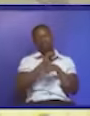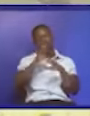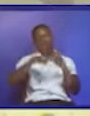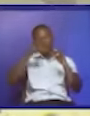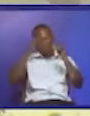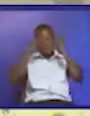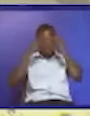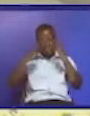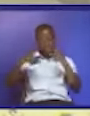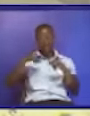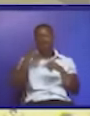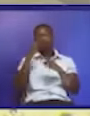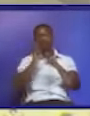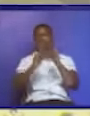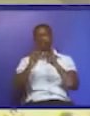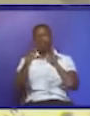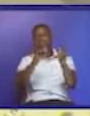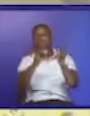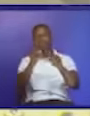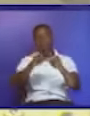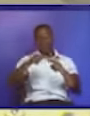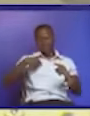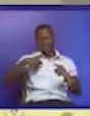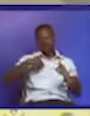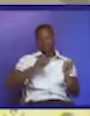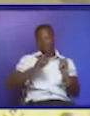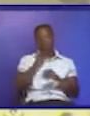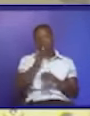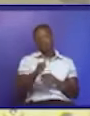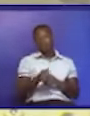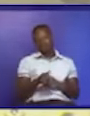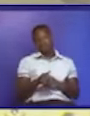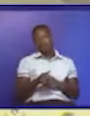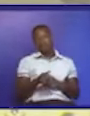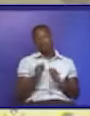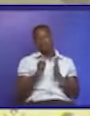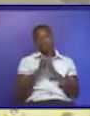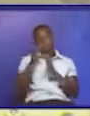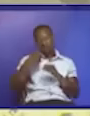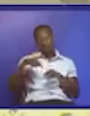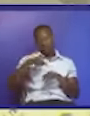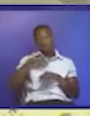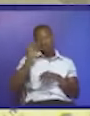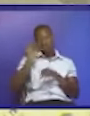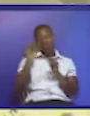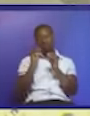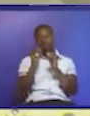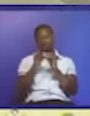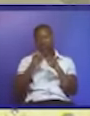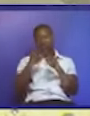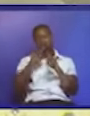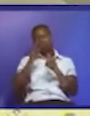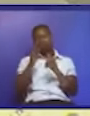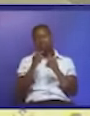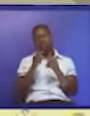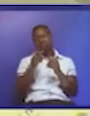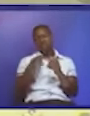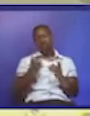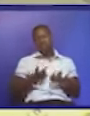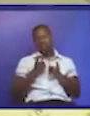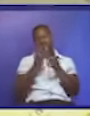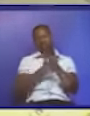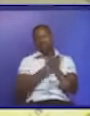we only tell people to do it and then we do not do it ourselves. So let me encourage everyone